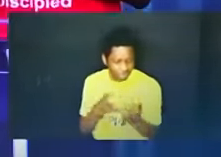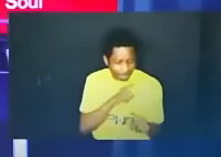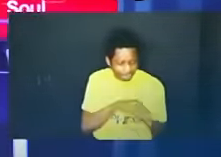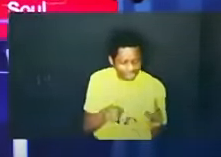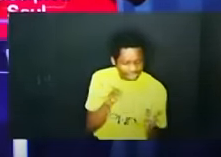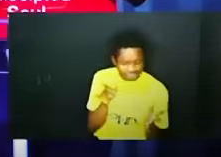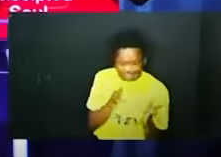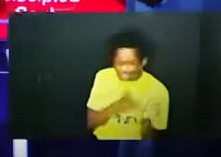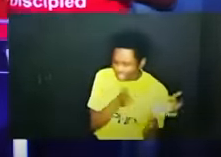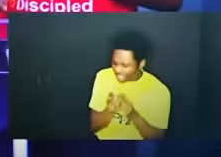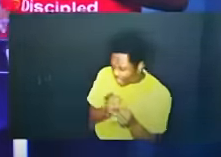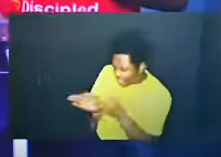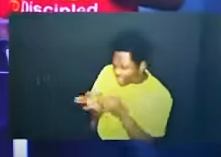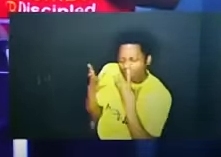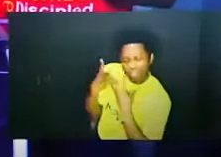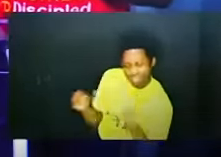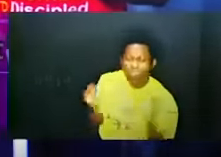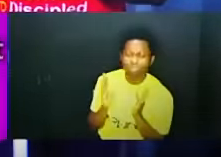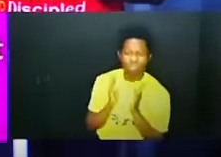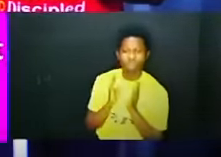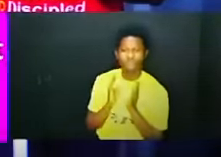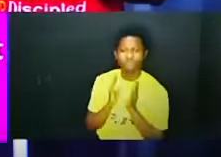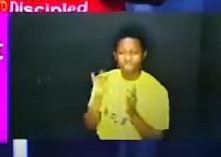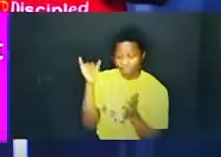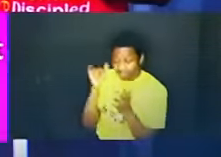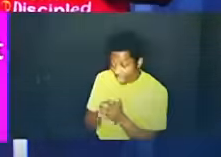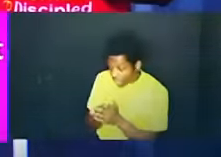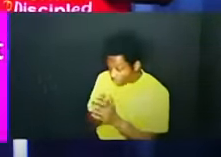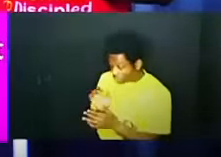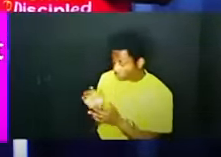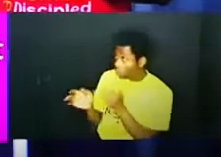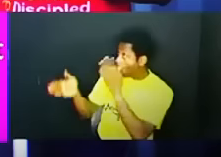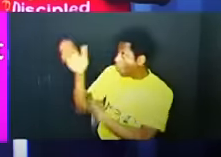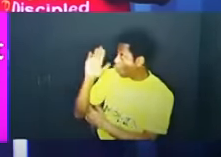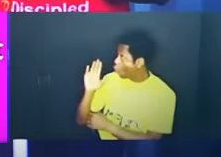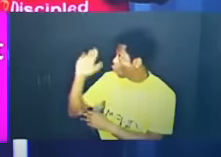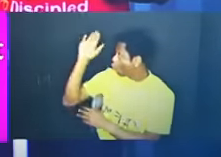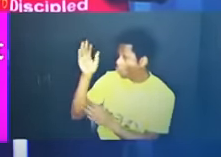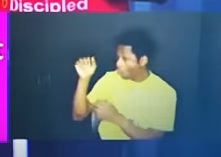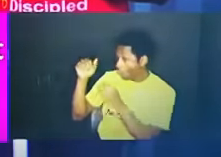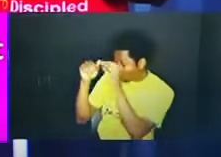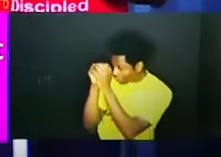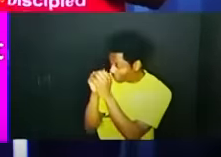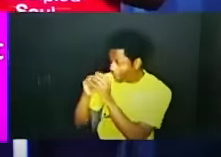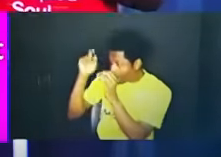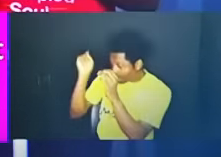his worshippers must worship in the spirit and truth.